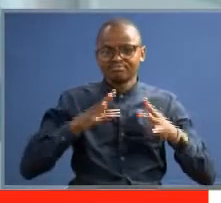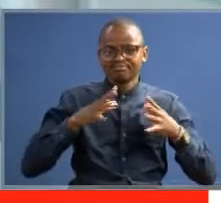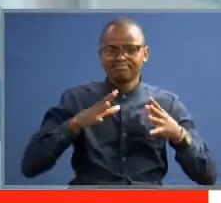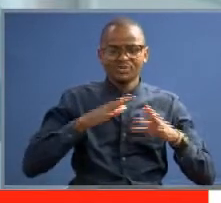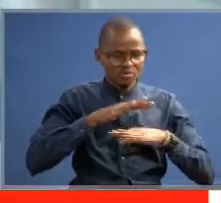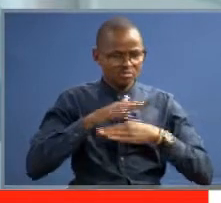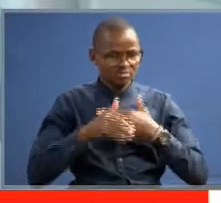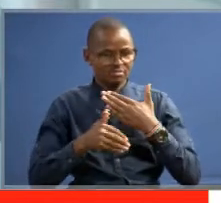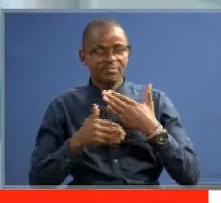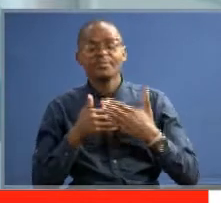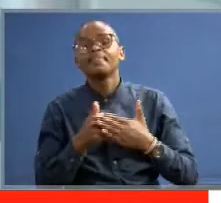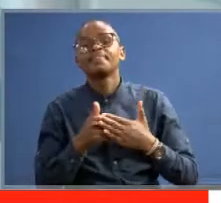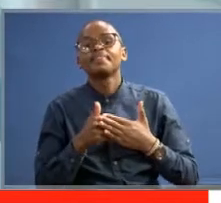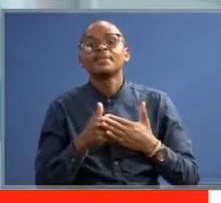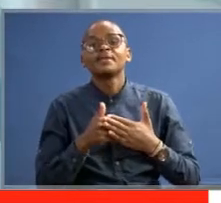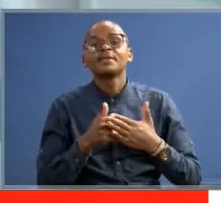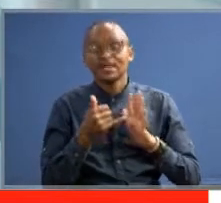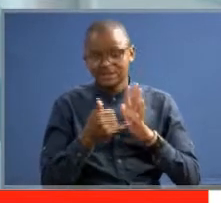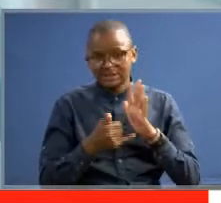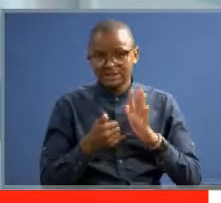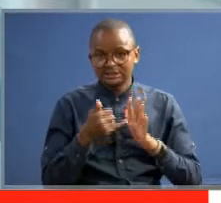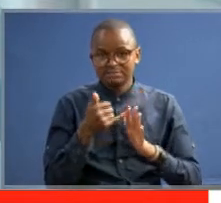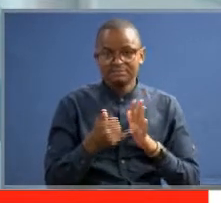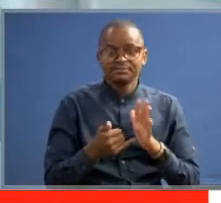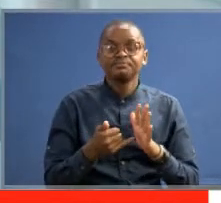likes their industry.